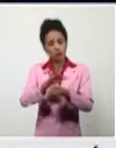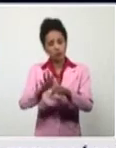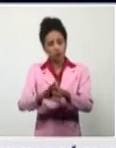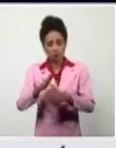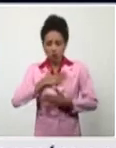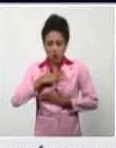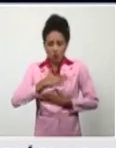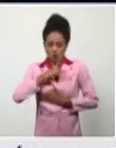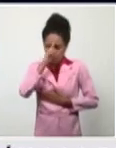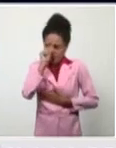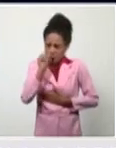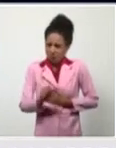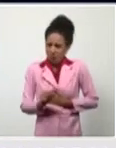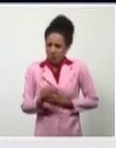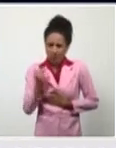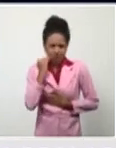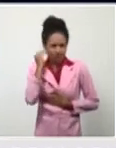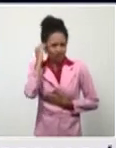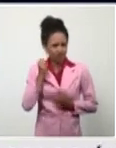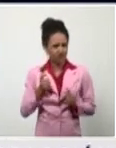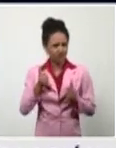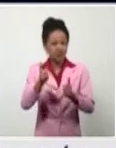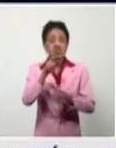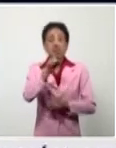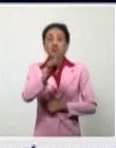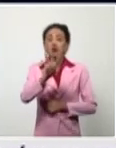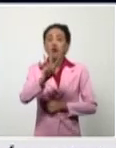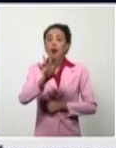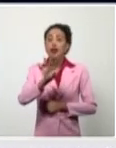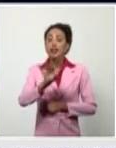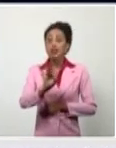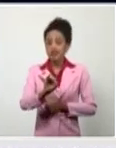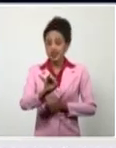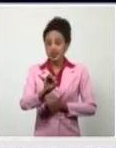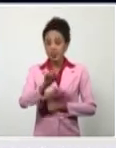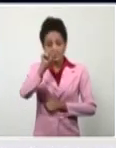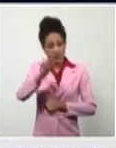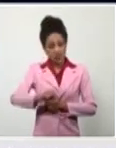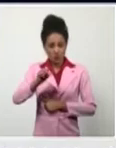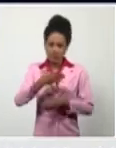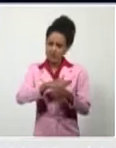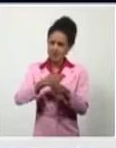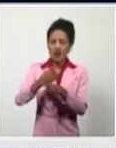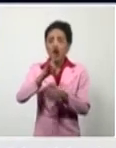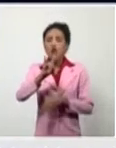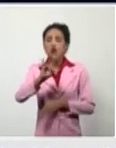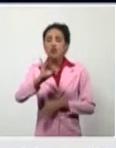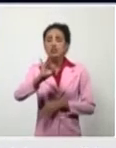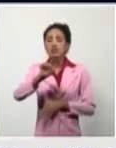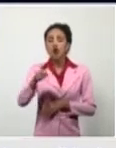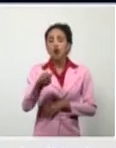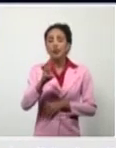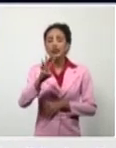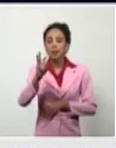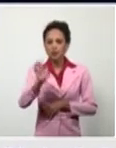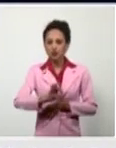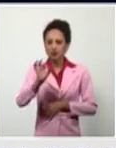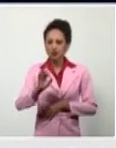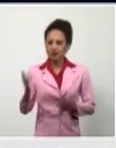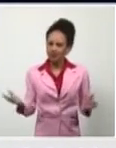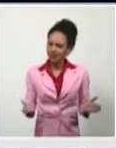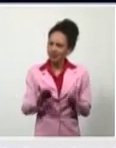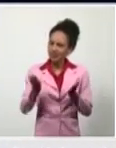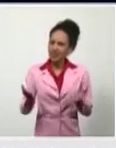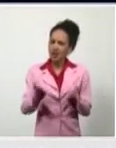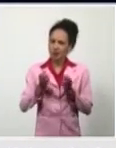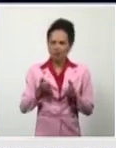care provided to these patients by our professionals and technicians. And 147, that is